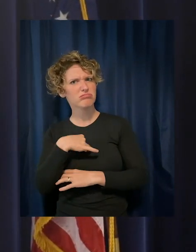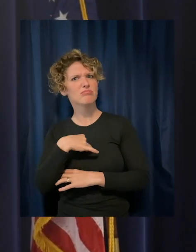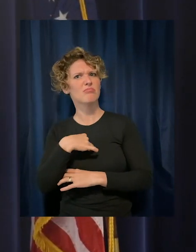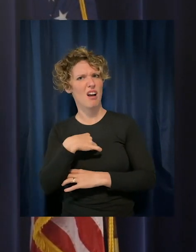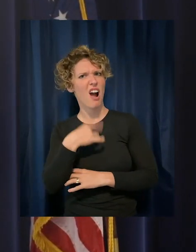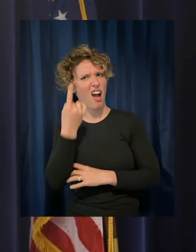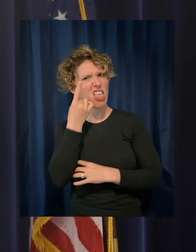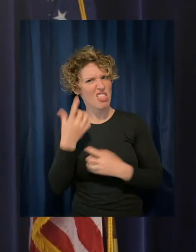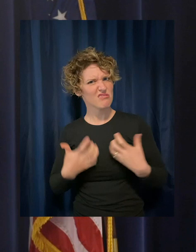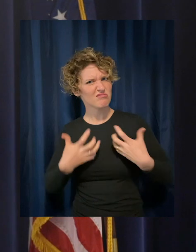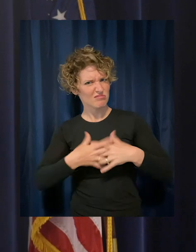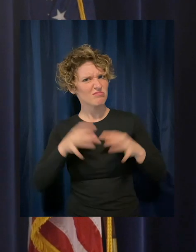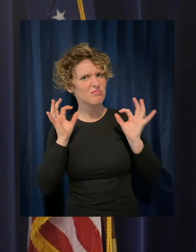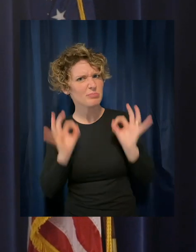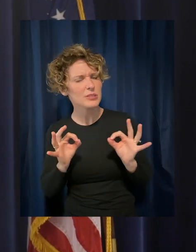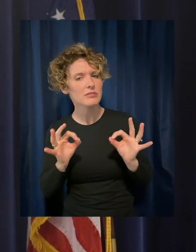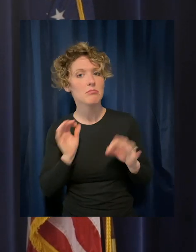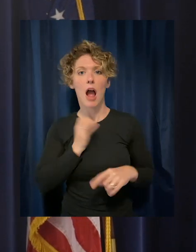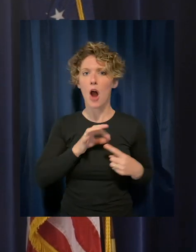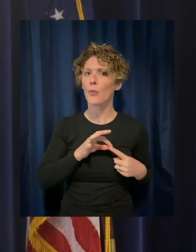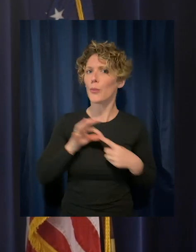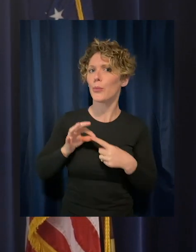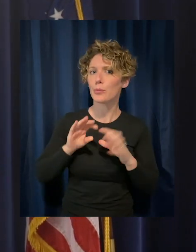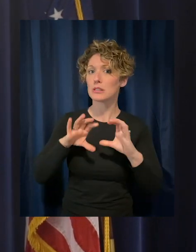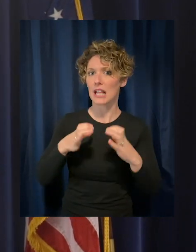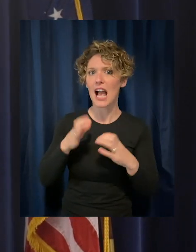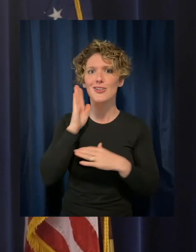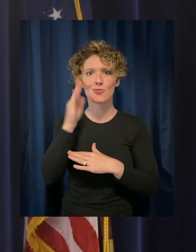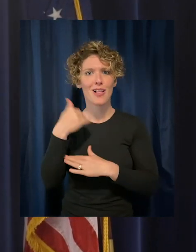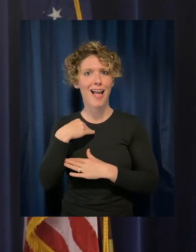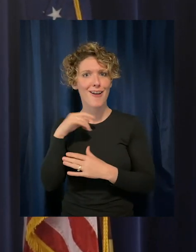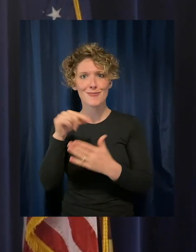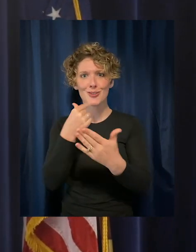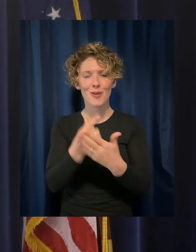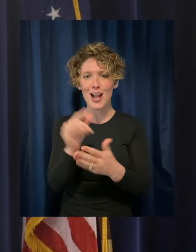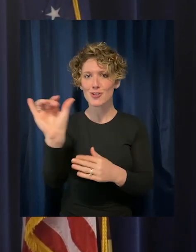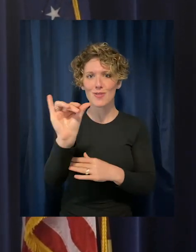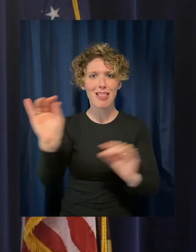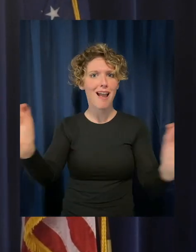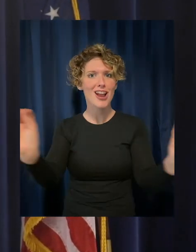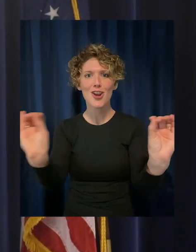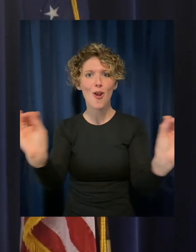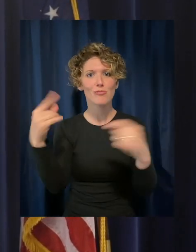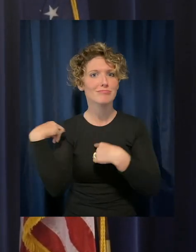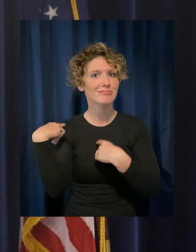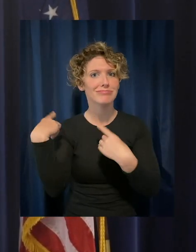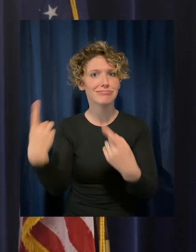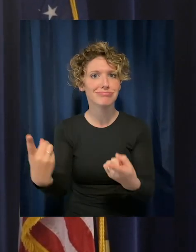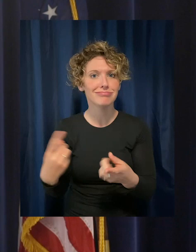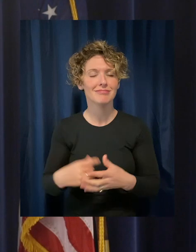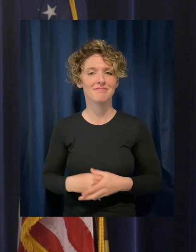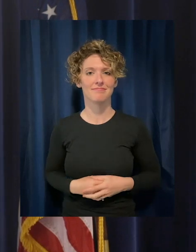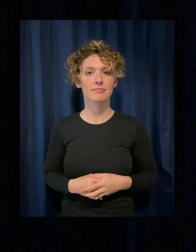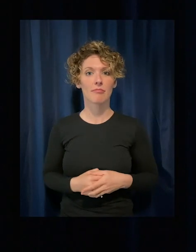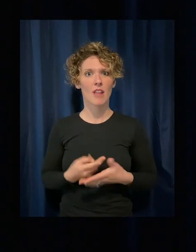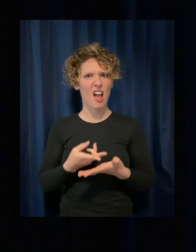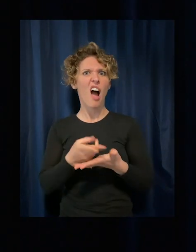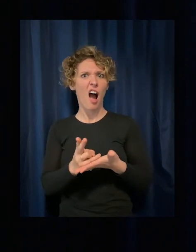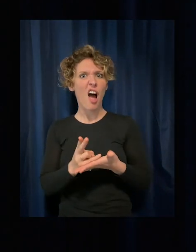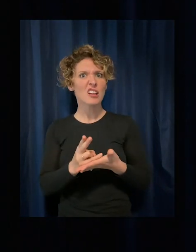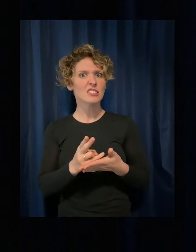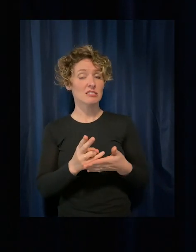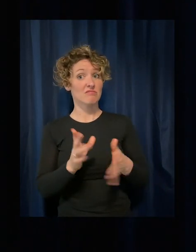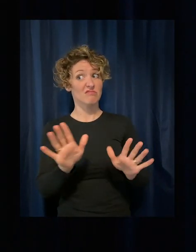class, the class of 2020, will have a graduation like no other. I will be honest, graduating in the middle of a pandemic is